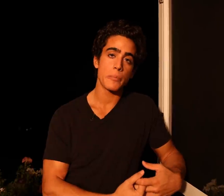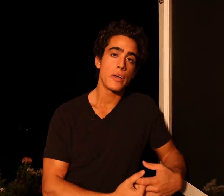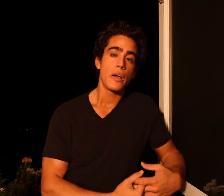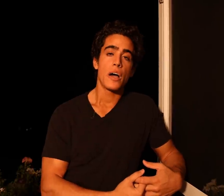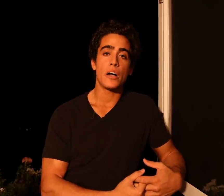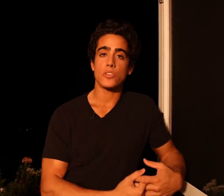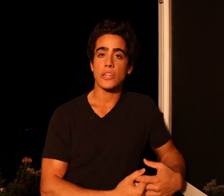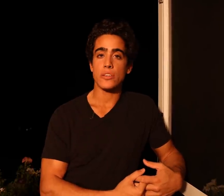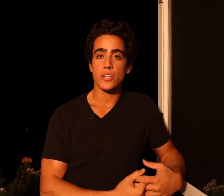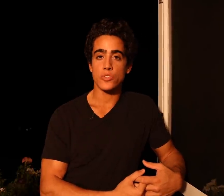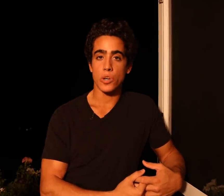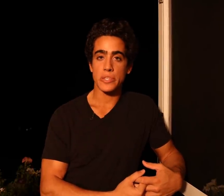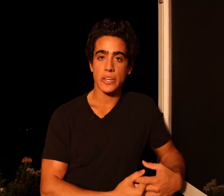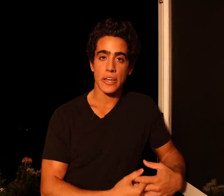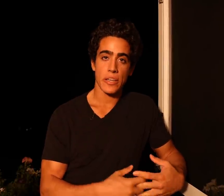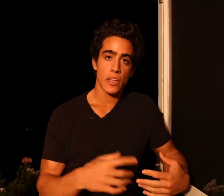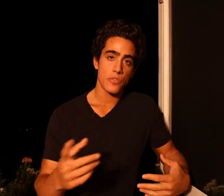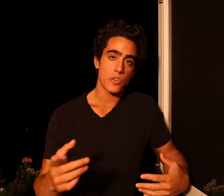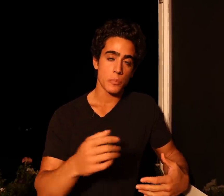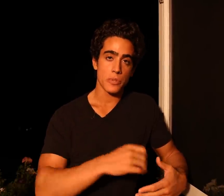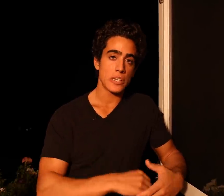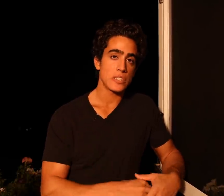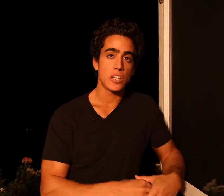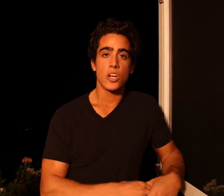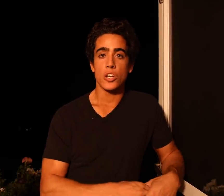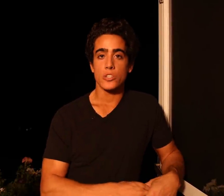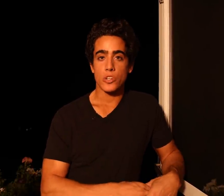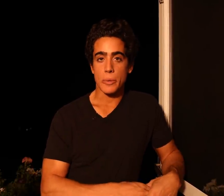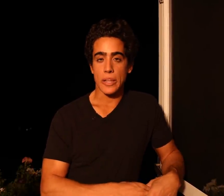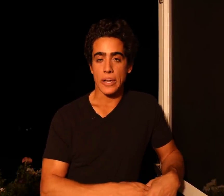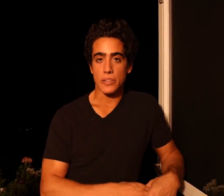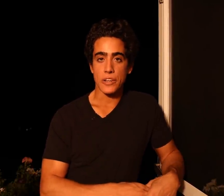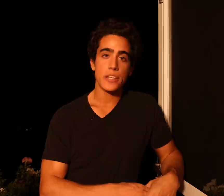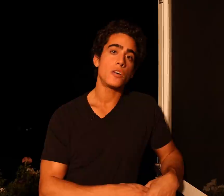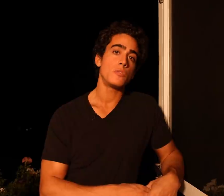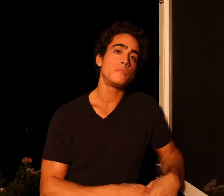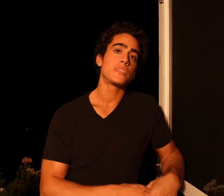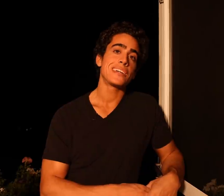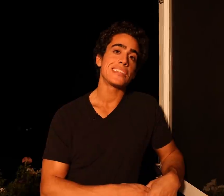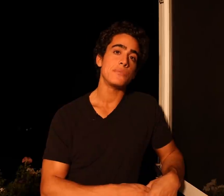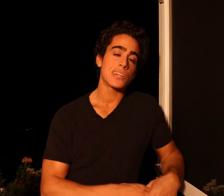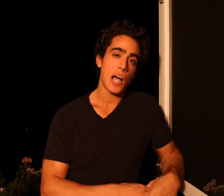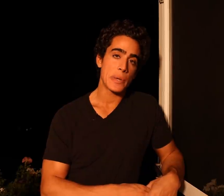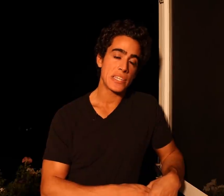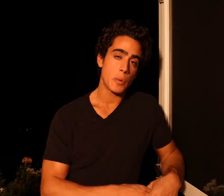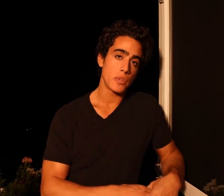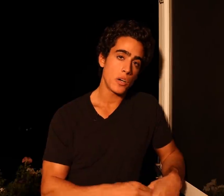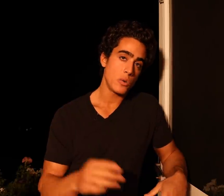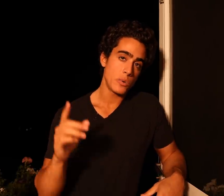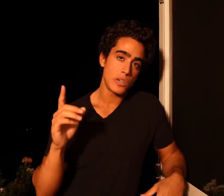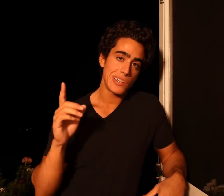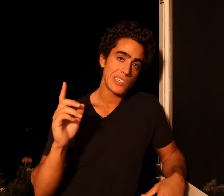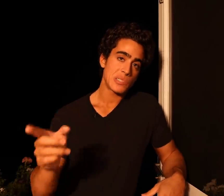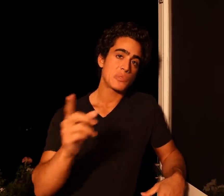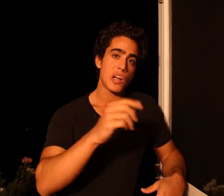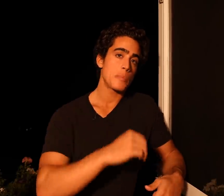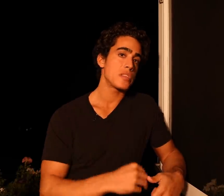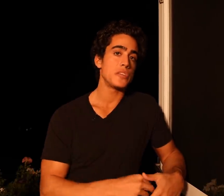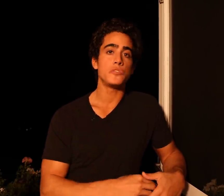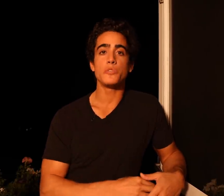go figure so thank you guys for joining me today if you could please drop a like on the video leave a comment down below